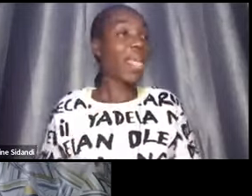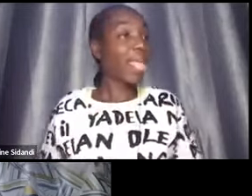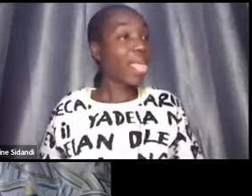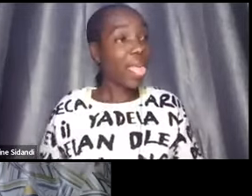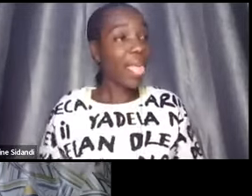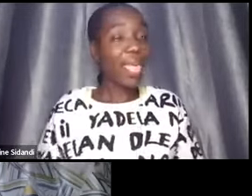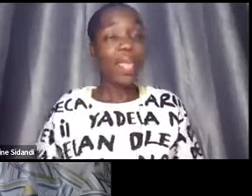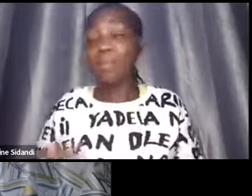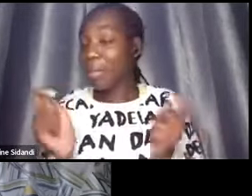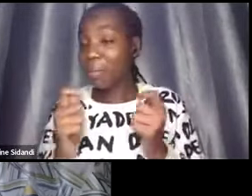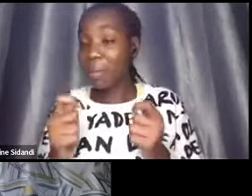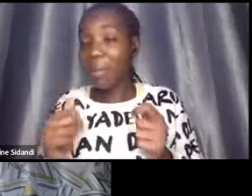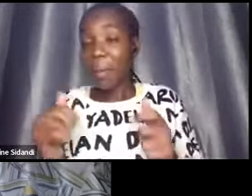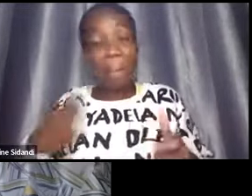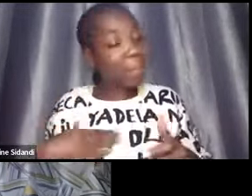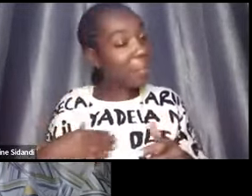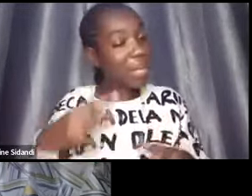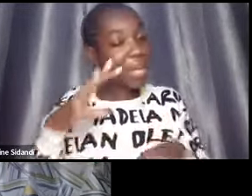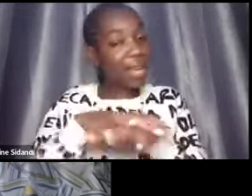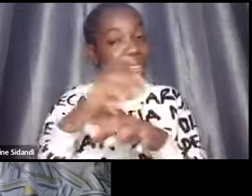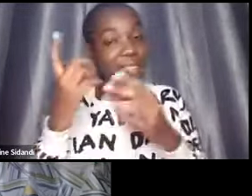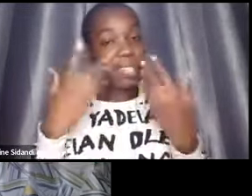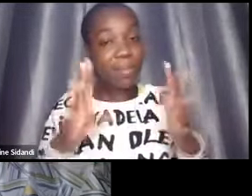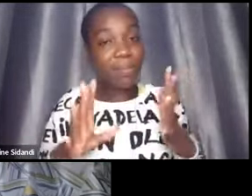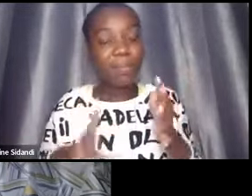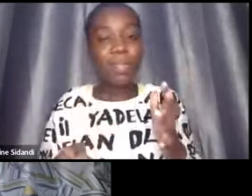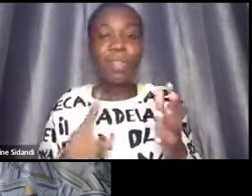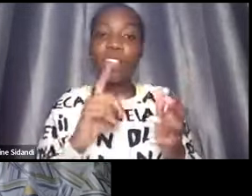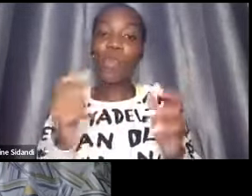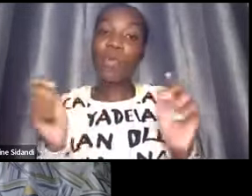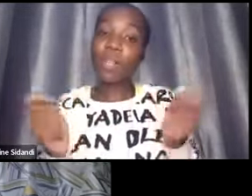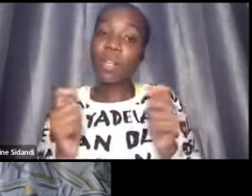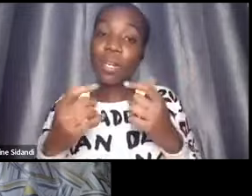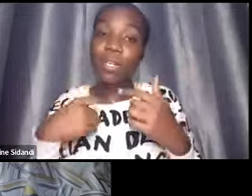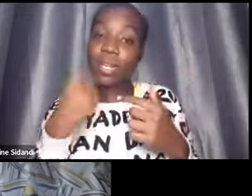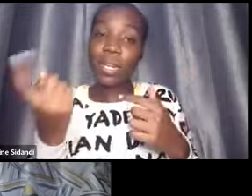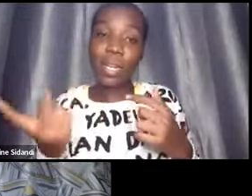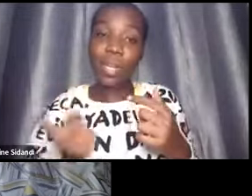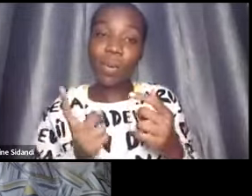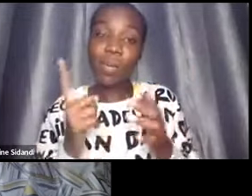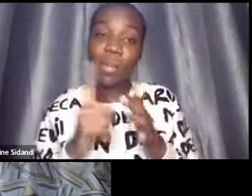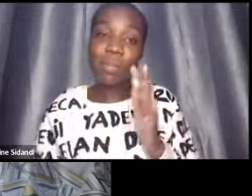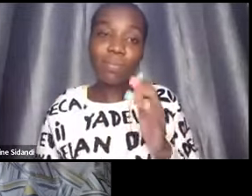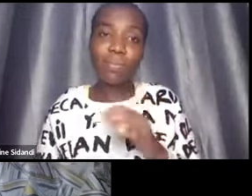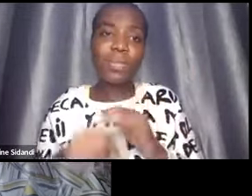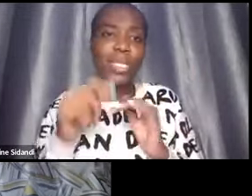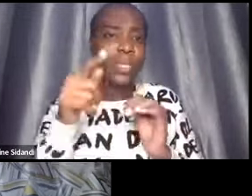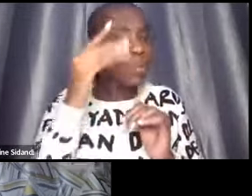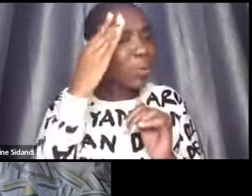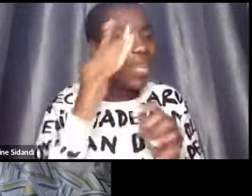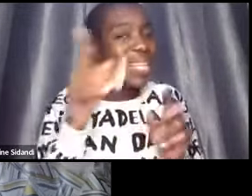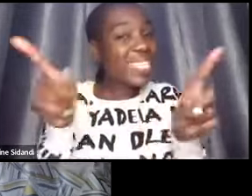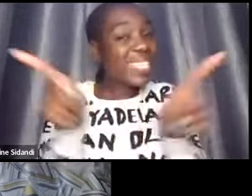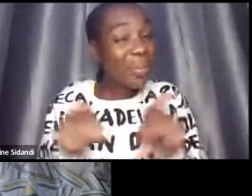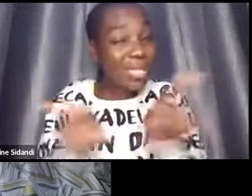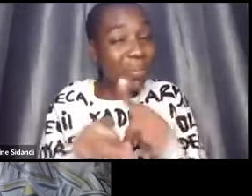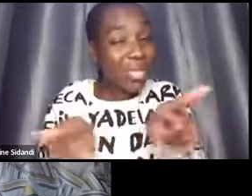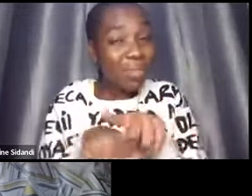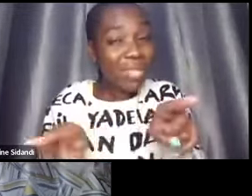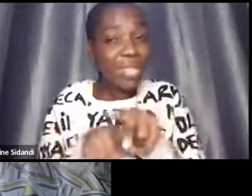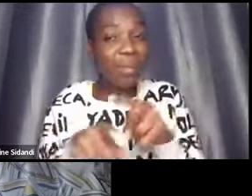fur. Then would you know what the witch doctor told the lady? You know the same way that you dealt with that